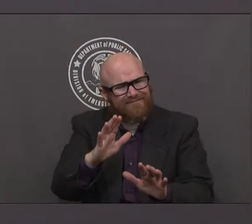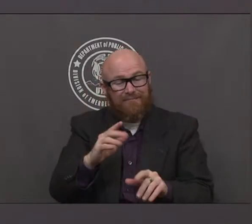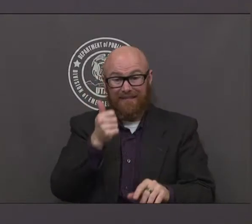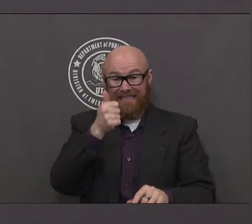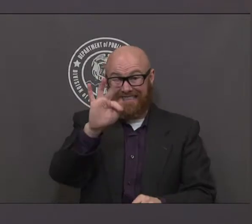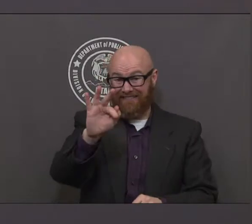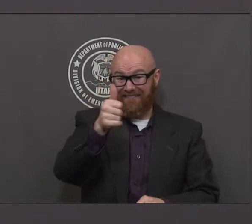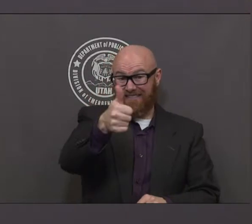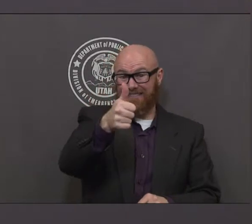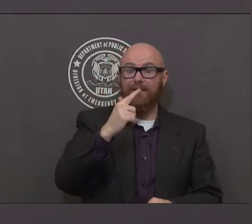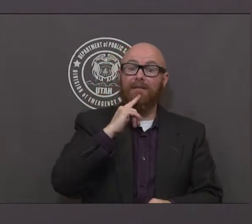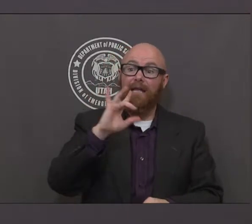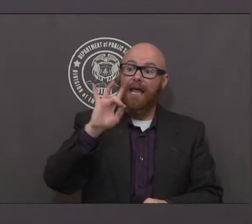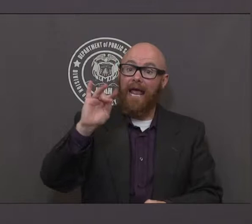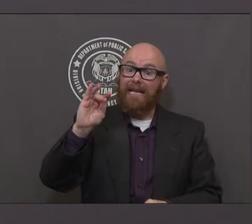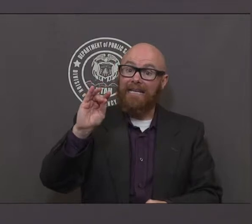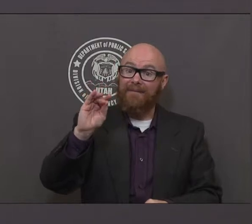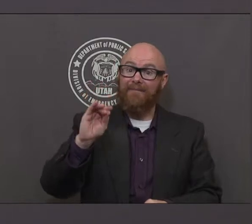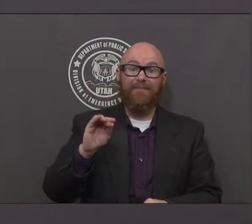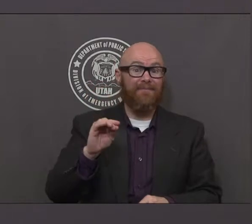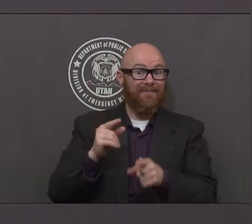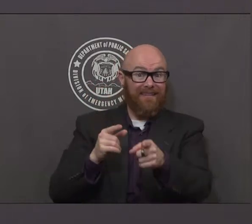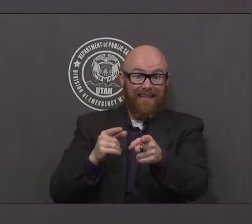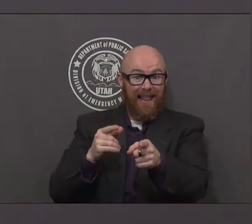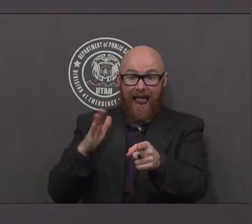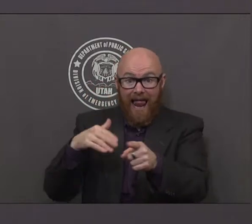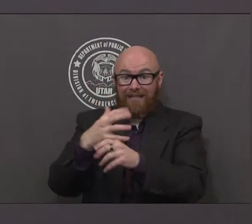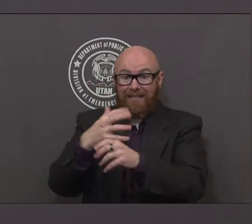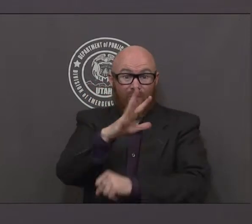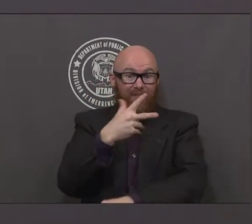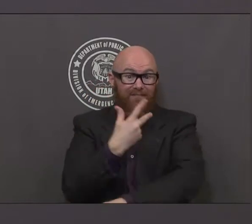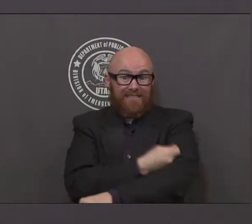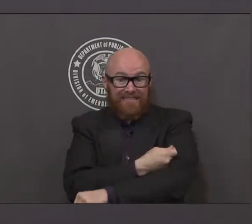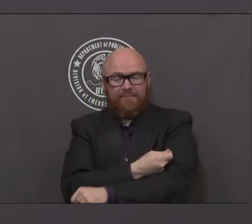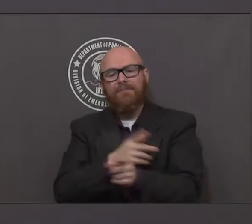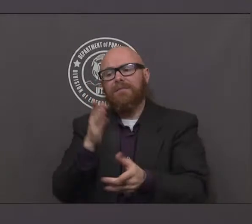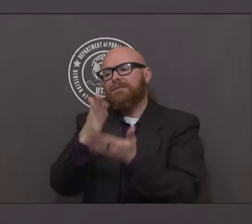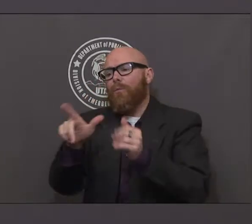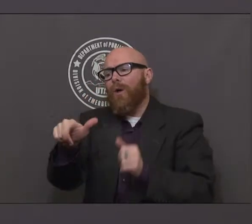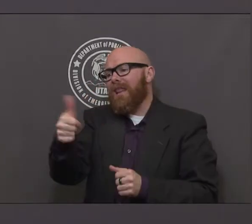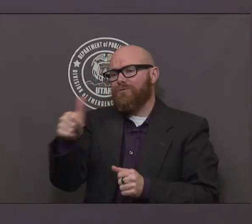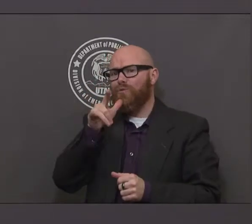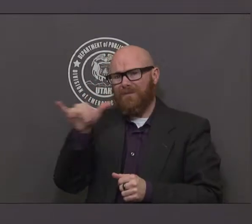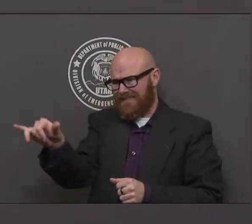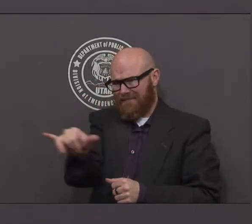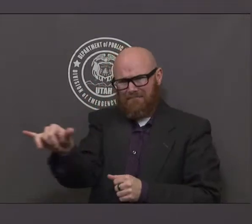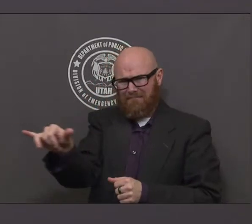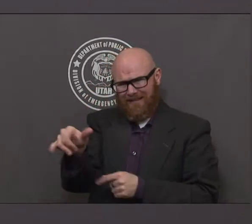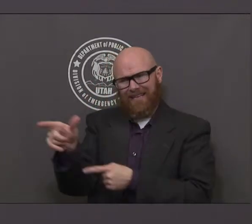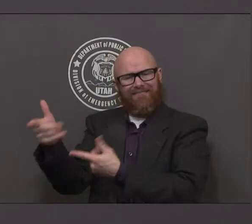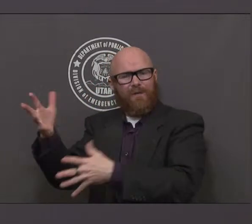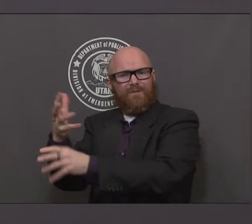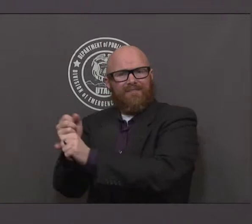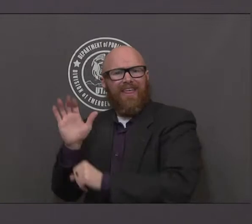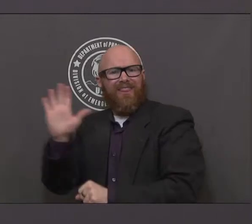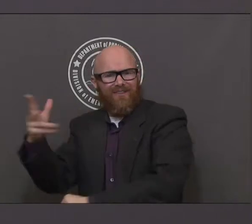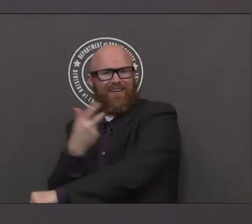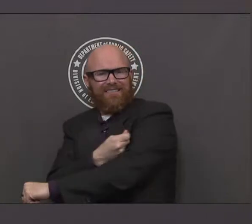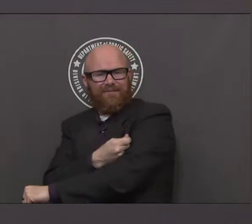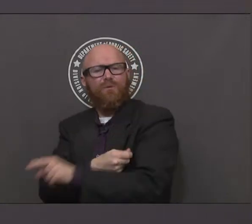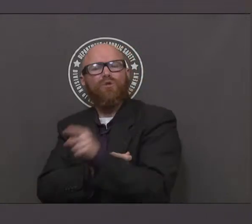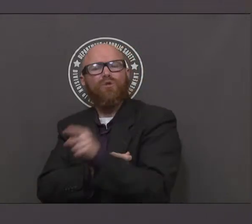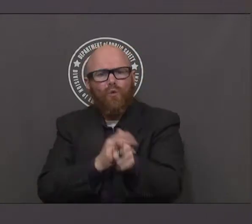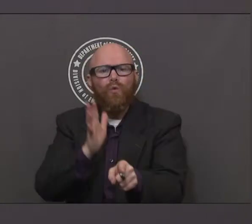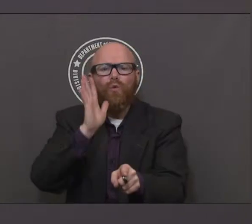haven't gotten your vaccine yet, somebody else did who was also 80 years old and in the same category that you are, and that you will get yours.